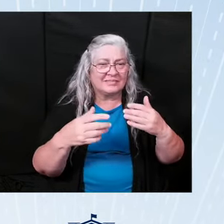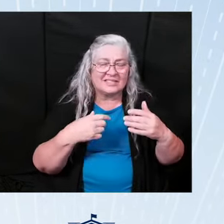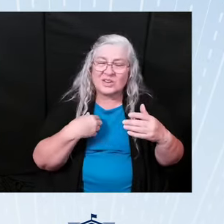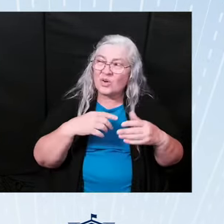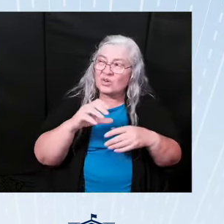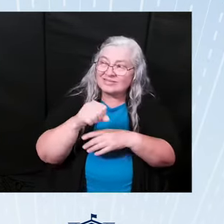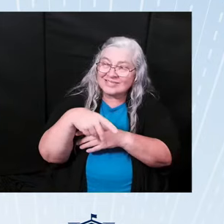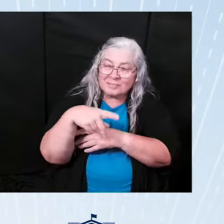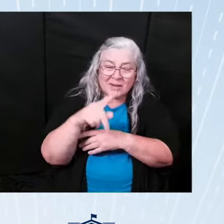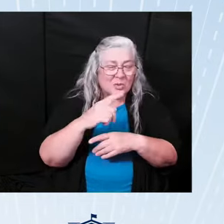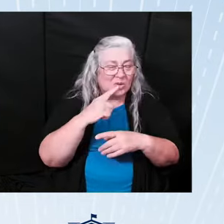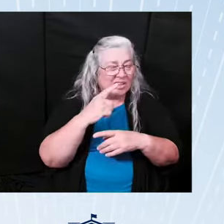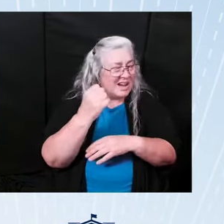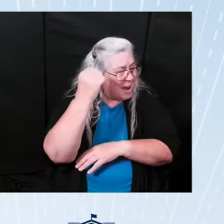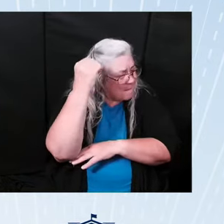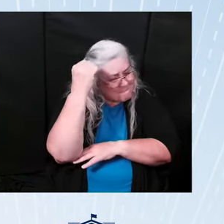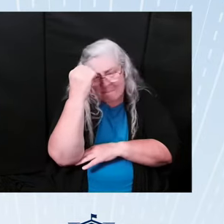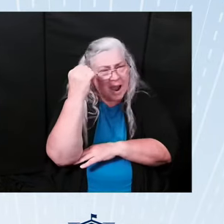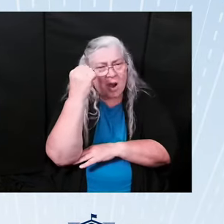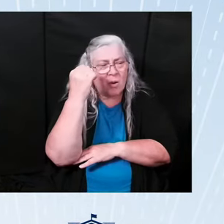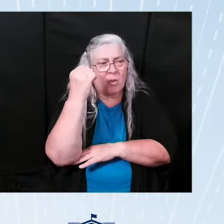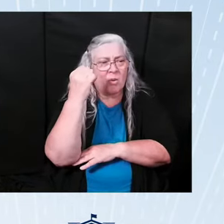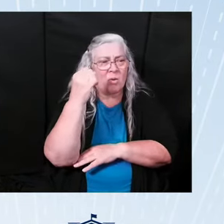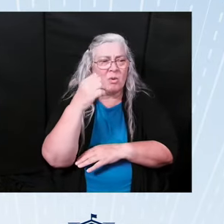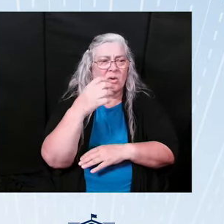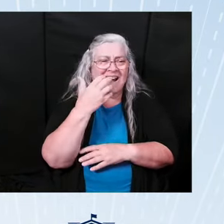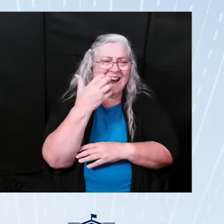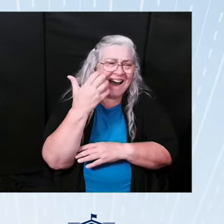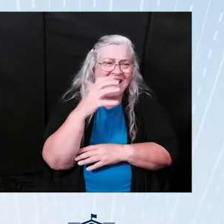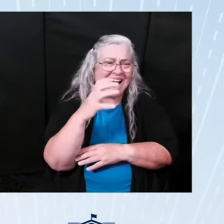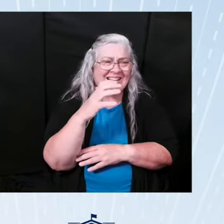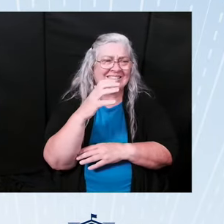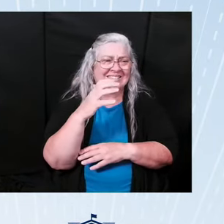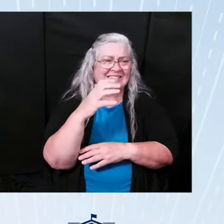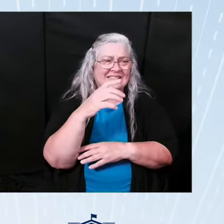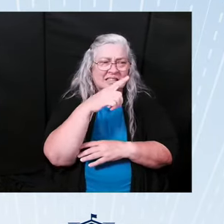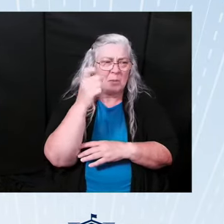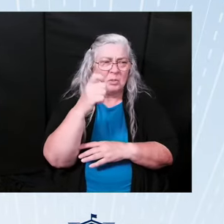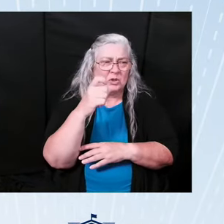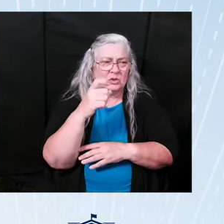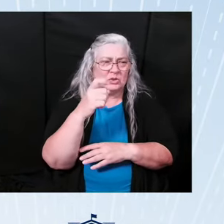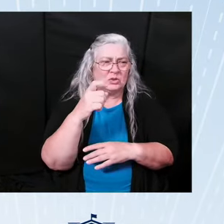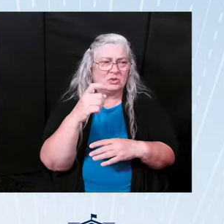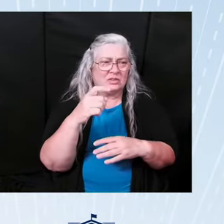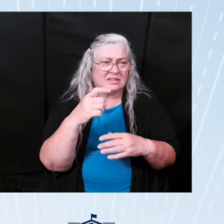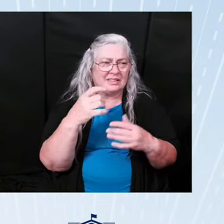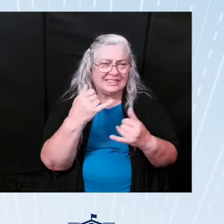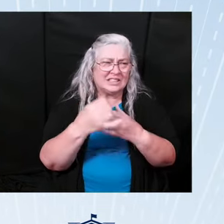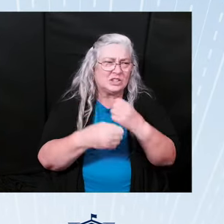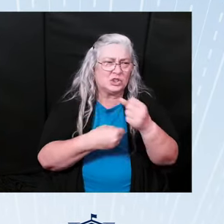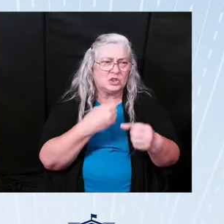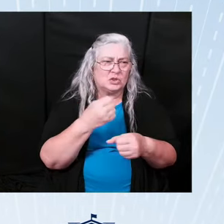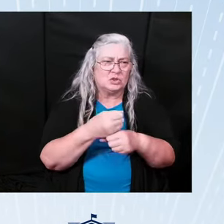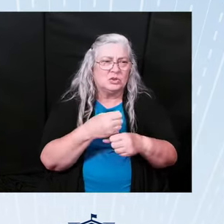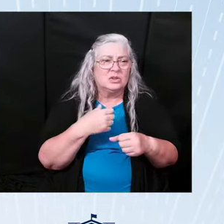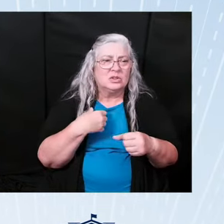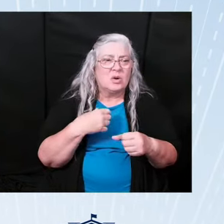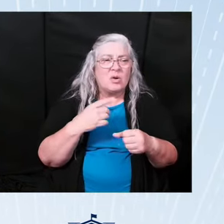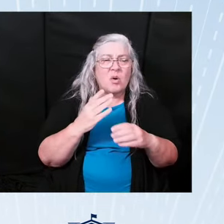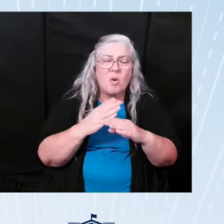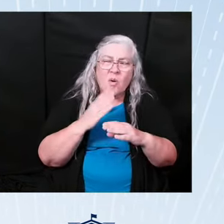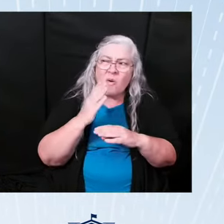$1 billion, from the devastating fires in Maui to Hurricane Dahlia in the southeast, to the rare tropical